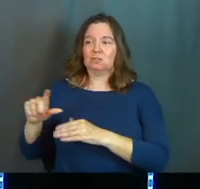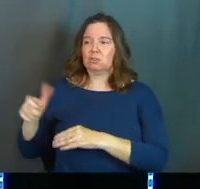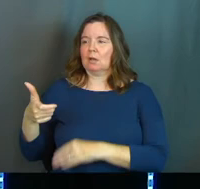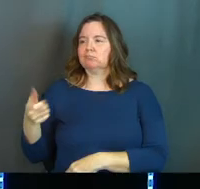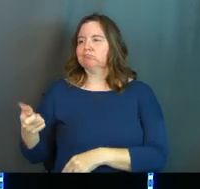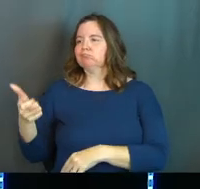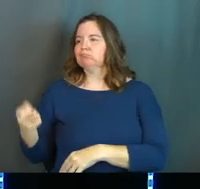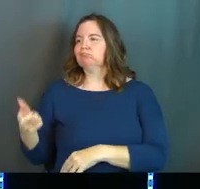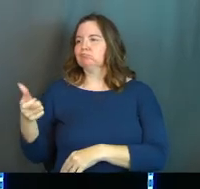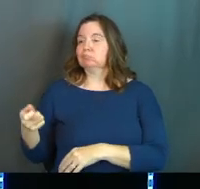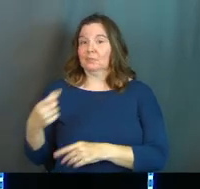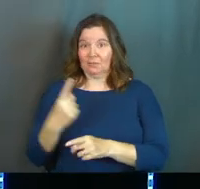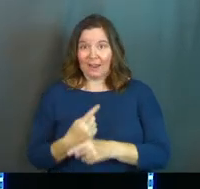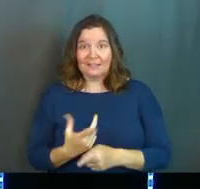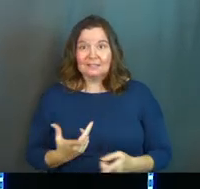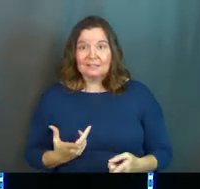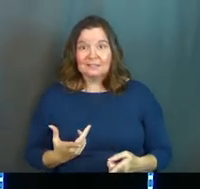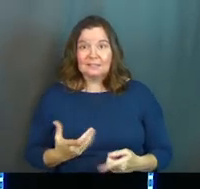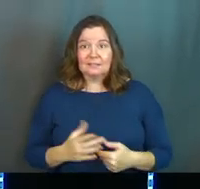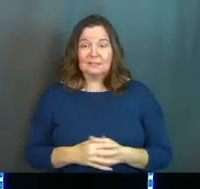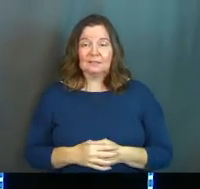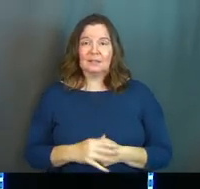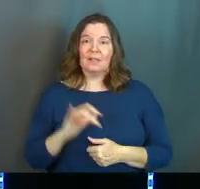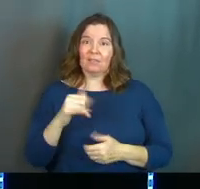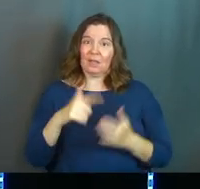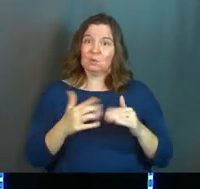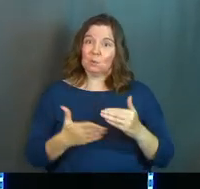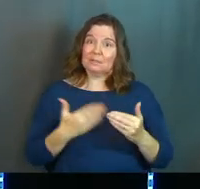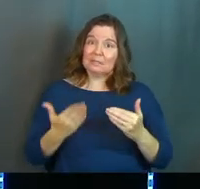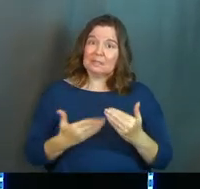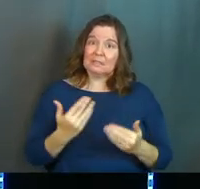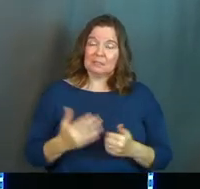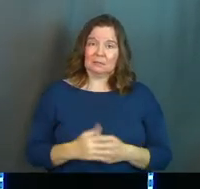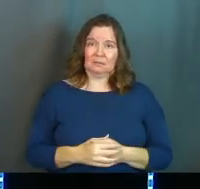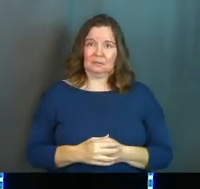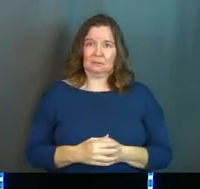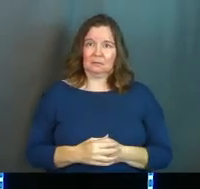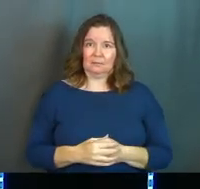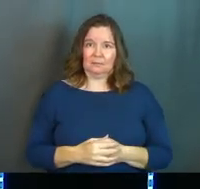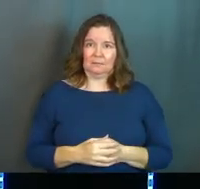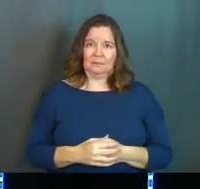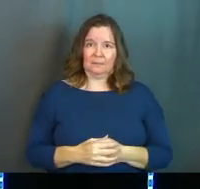channel, right? That's what's easy.